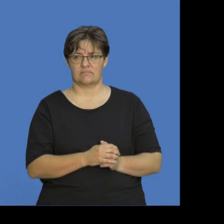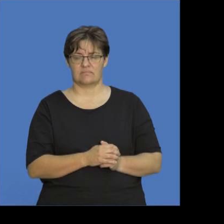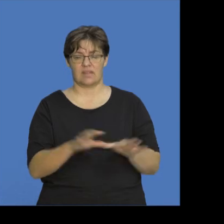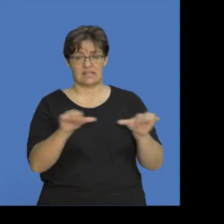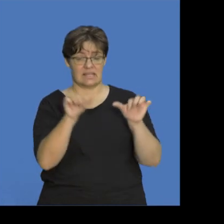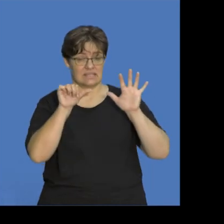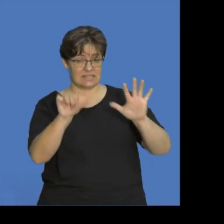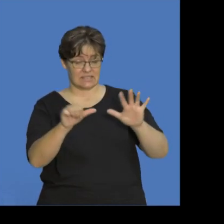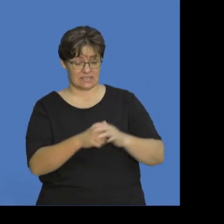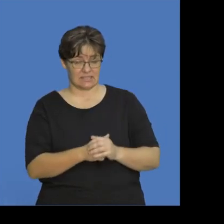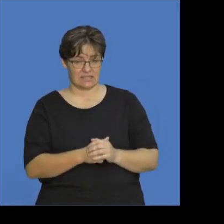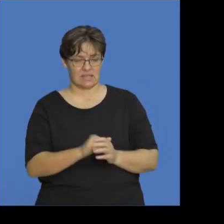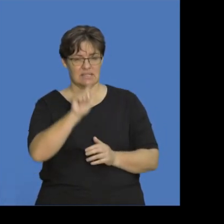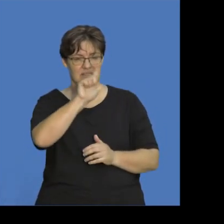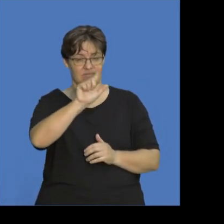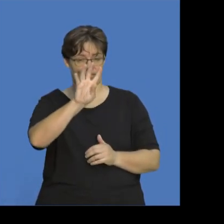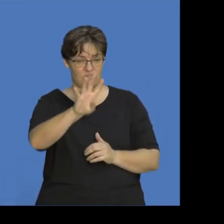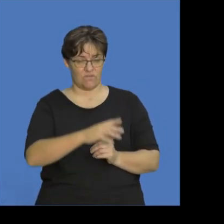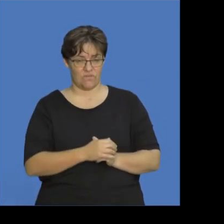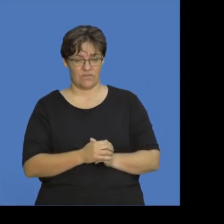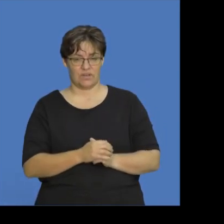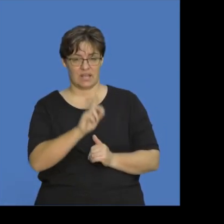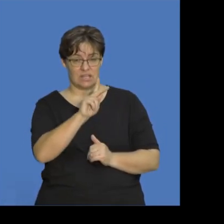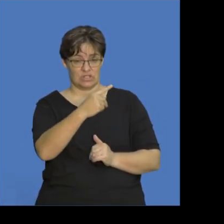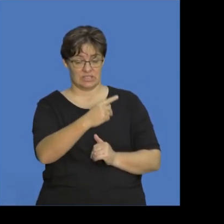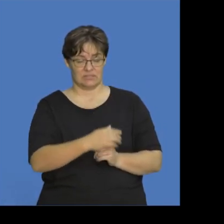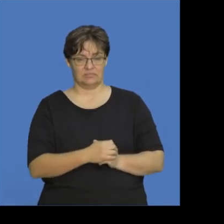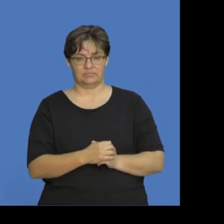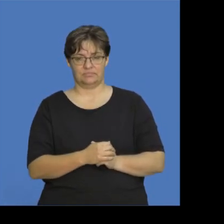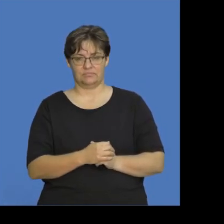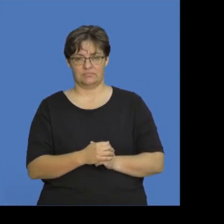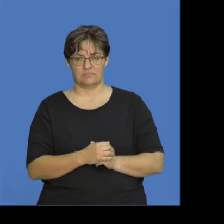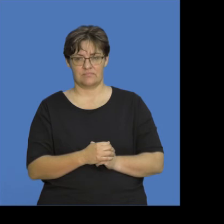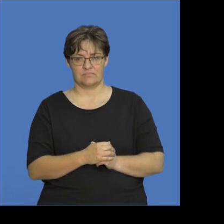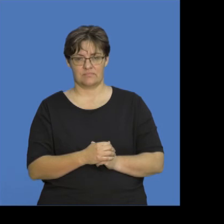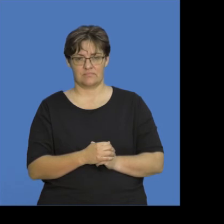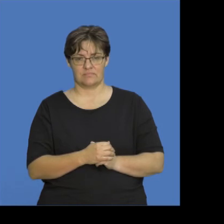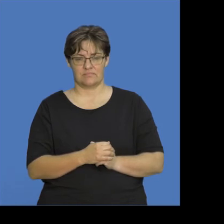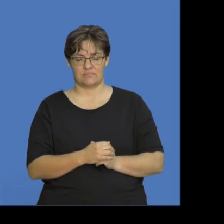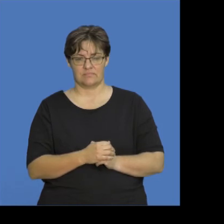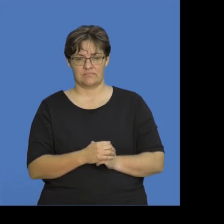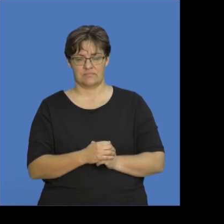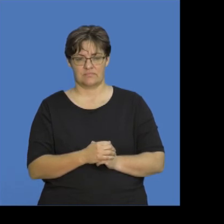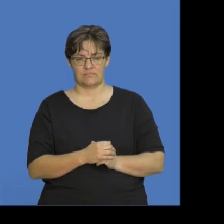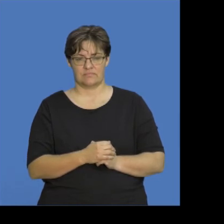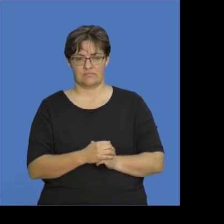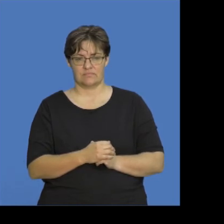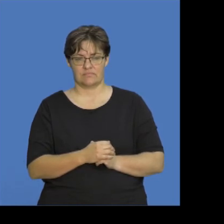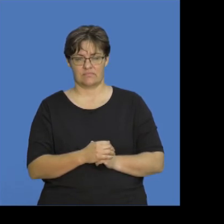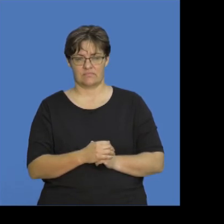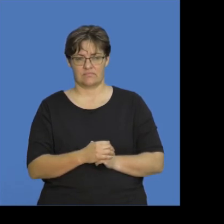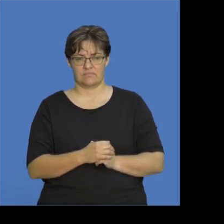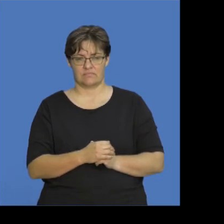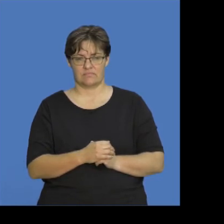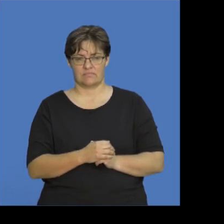Somewhere there, there's the point. And size 6, which is 74, size 6, which is 74, which